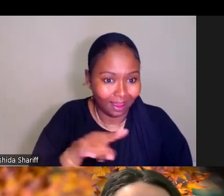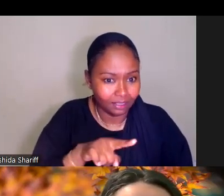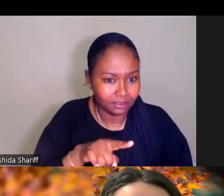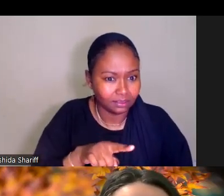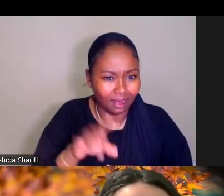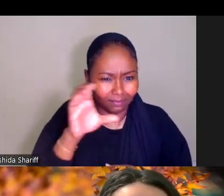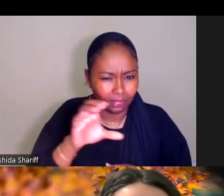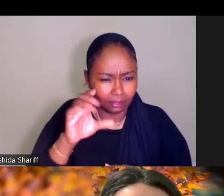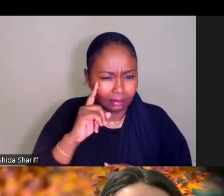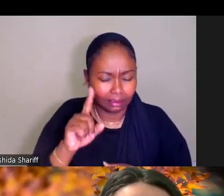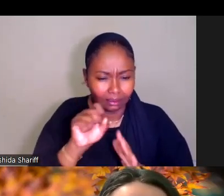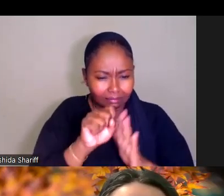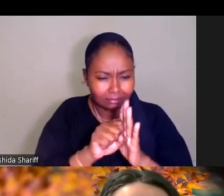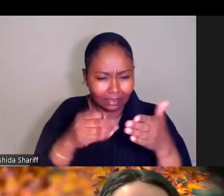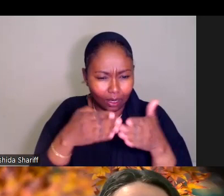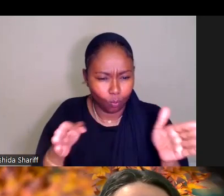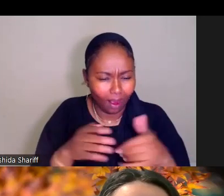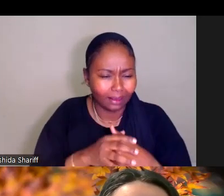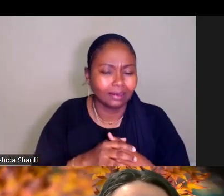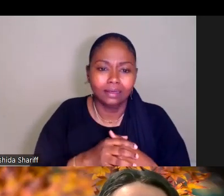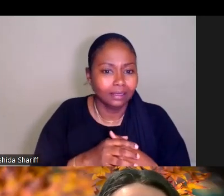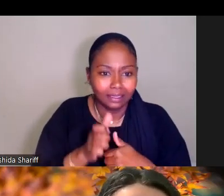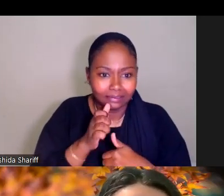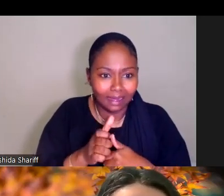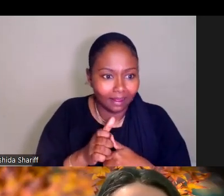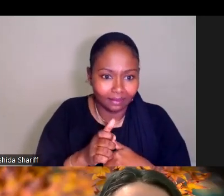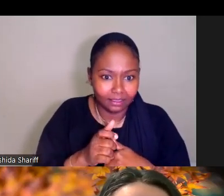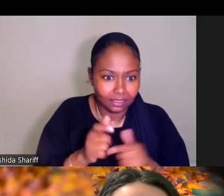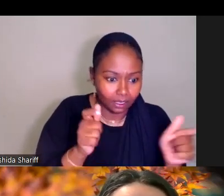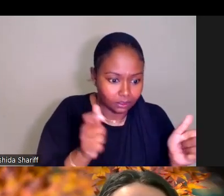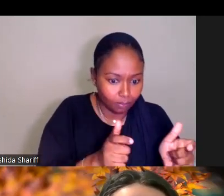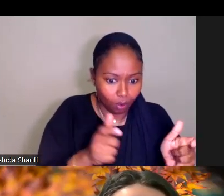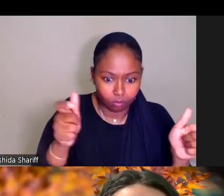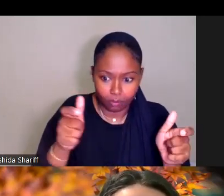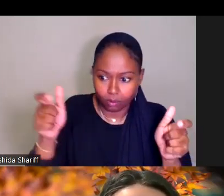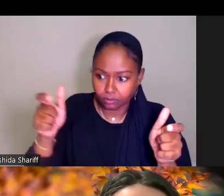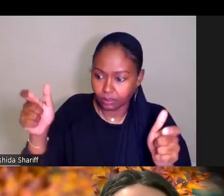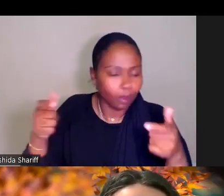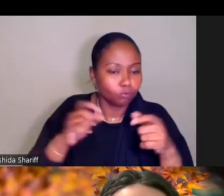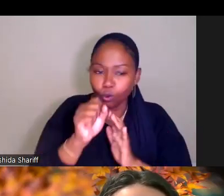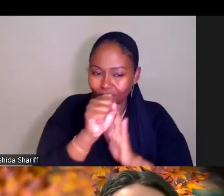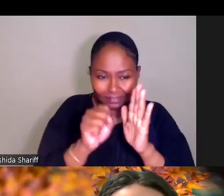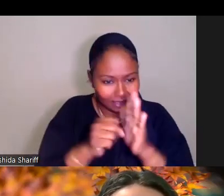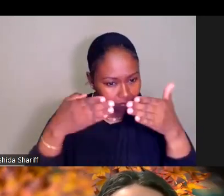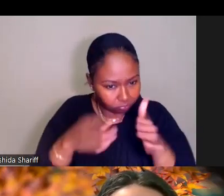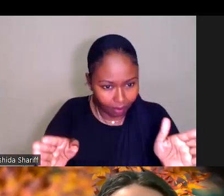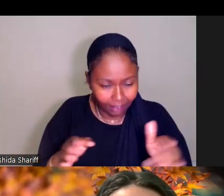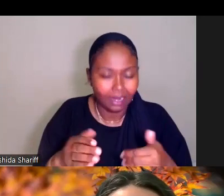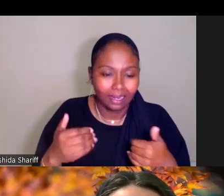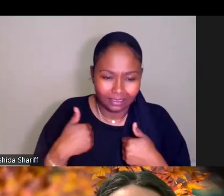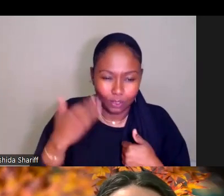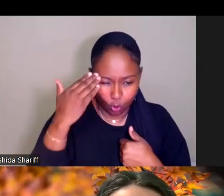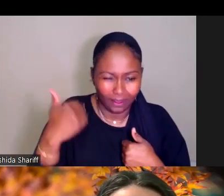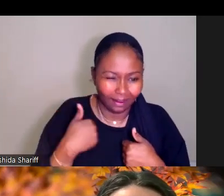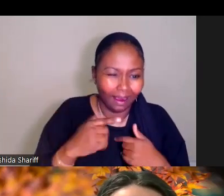is not breaking it up into like extra small, small, medium, large, extra large, where there could be some differences. And